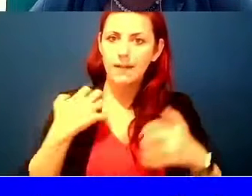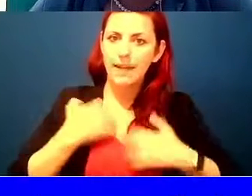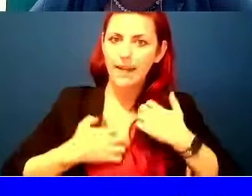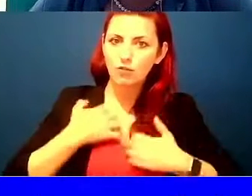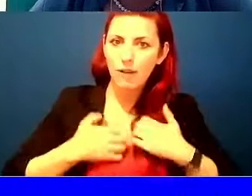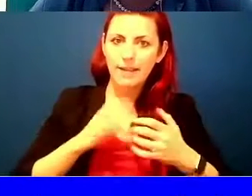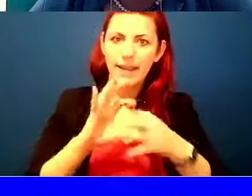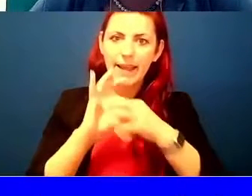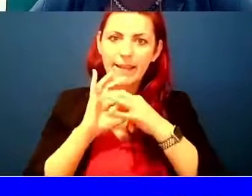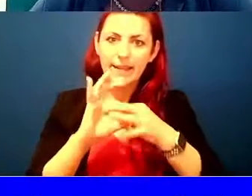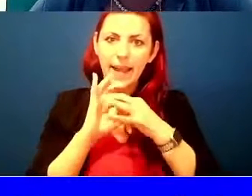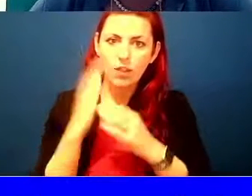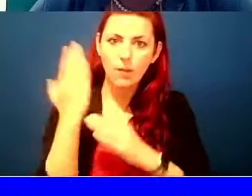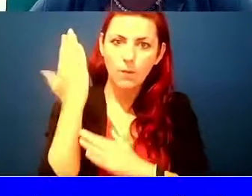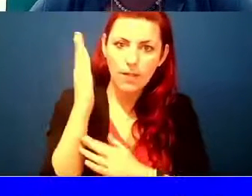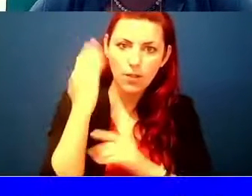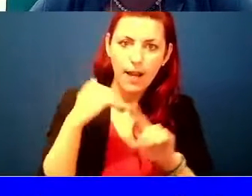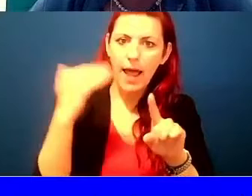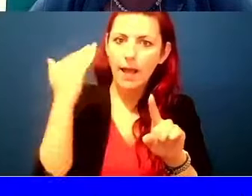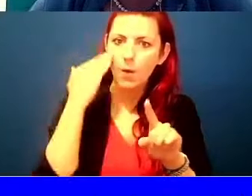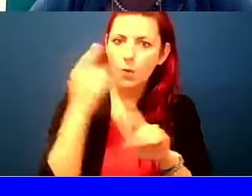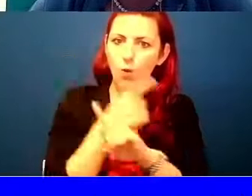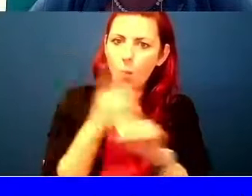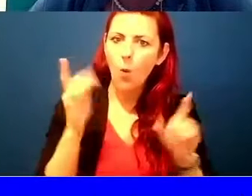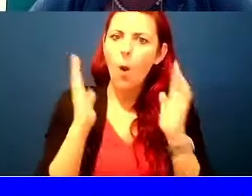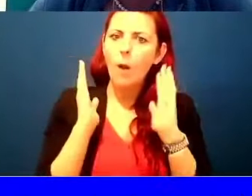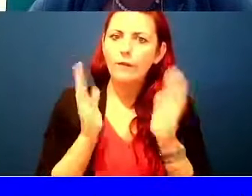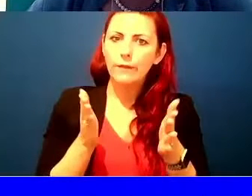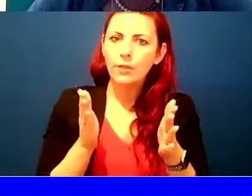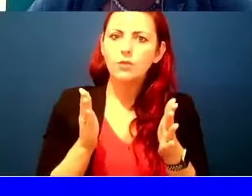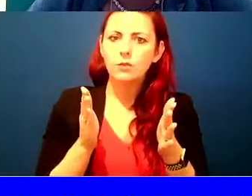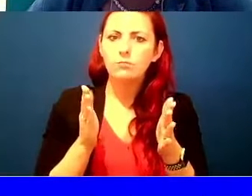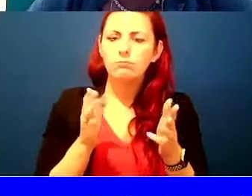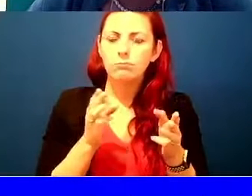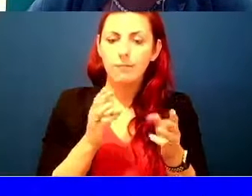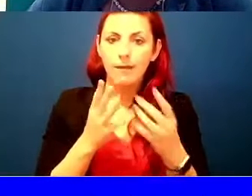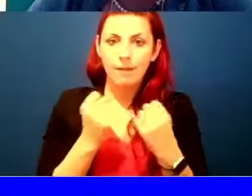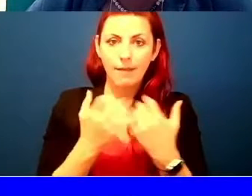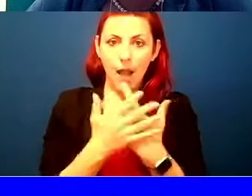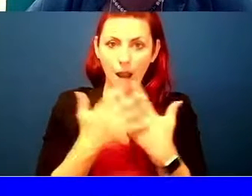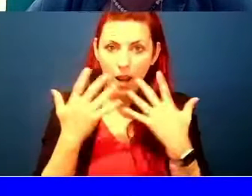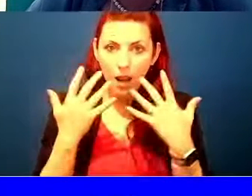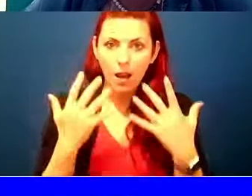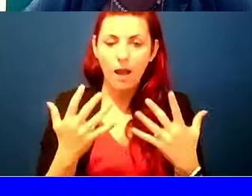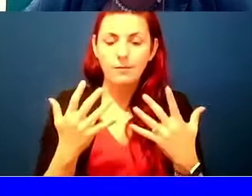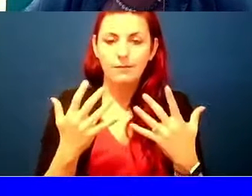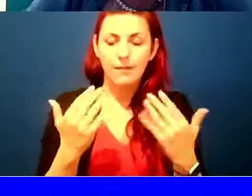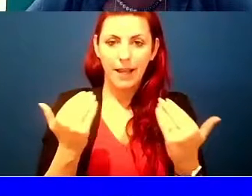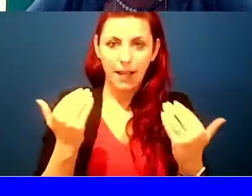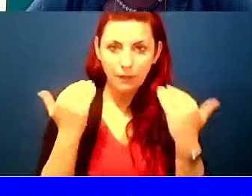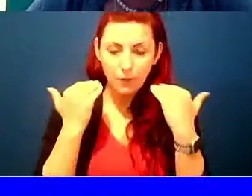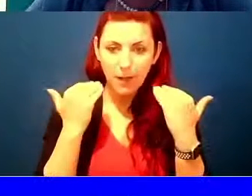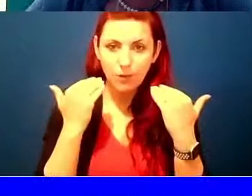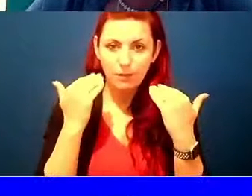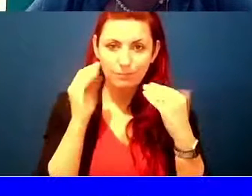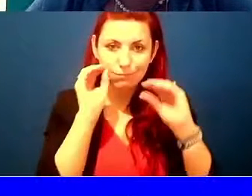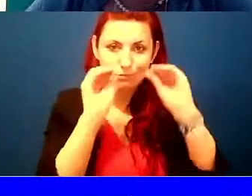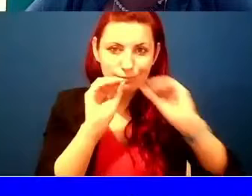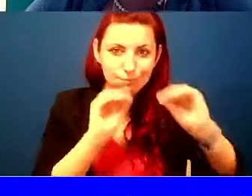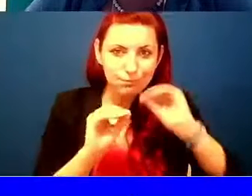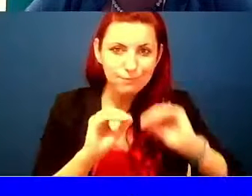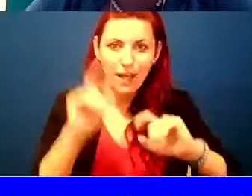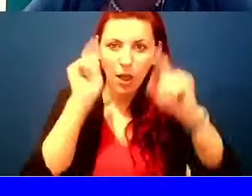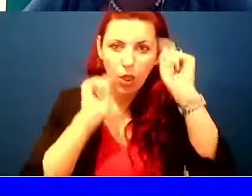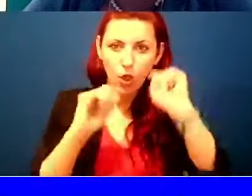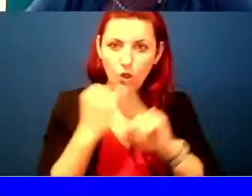engaging presentations. And I know you've all packed a huge amount of information and thought into